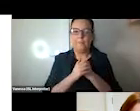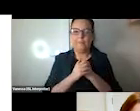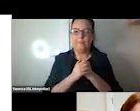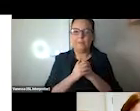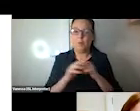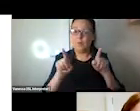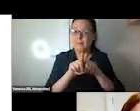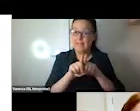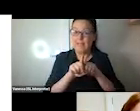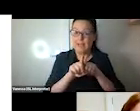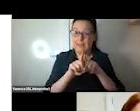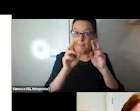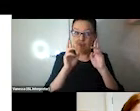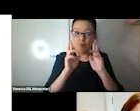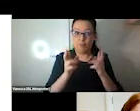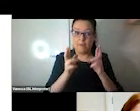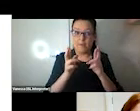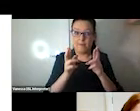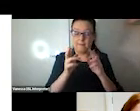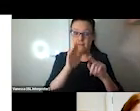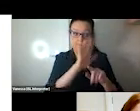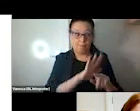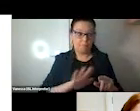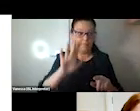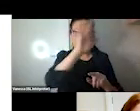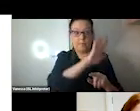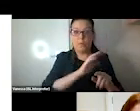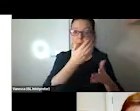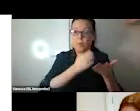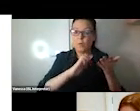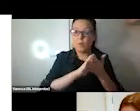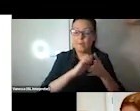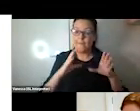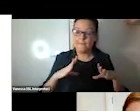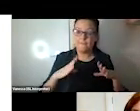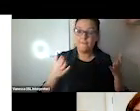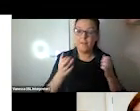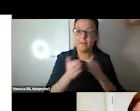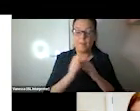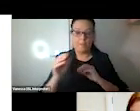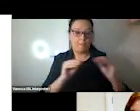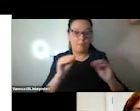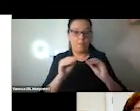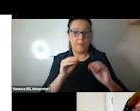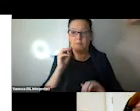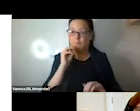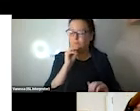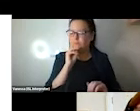rights across level access across Europe. So freedom of movement being a critical